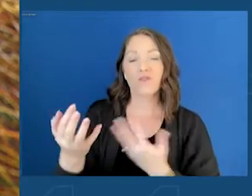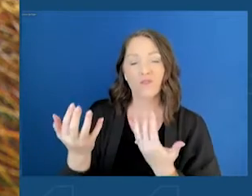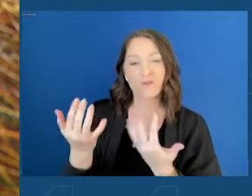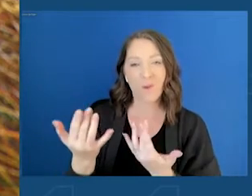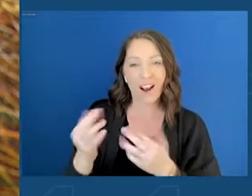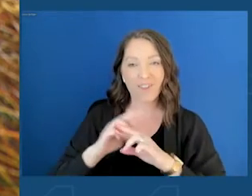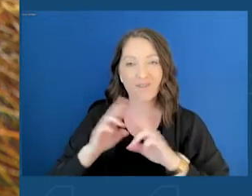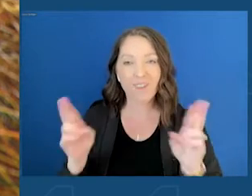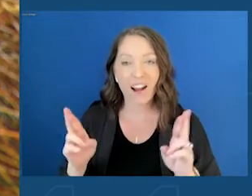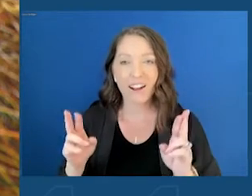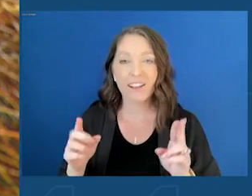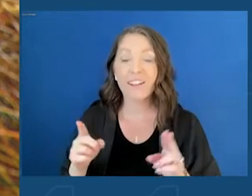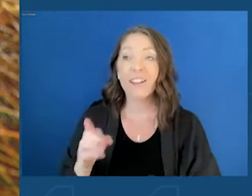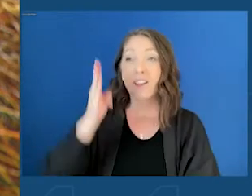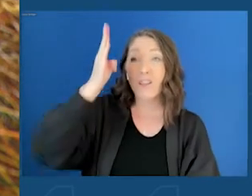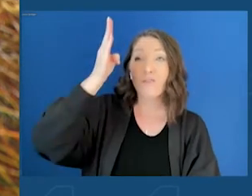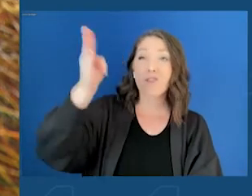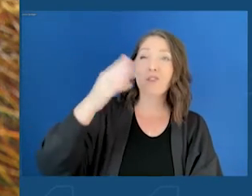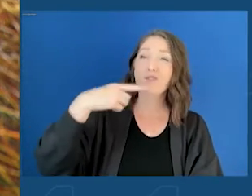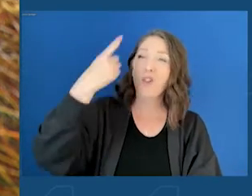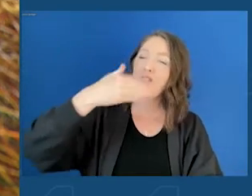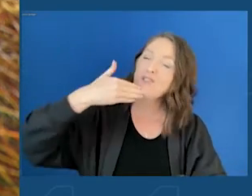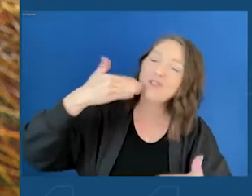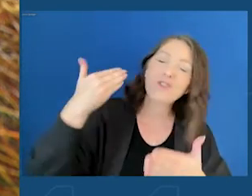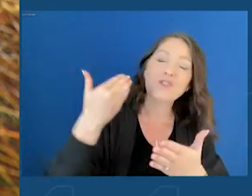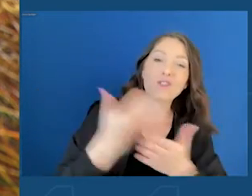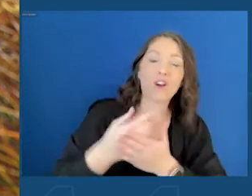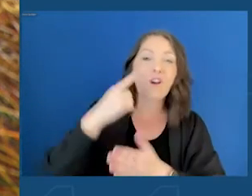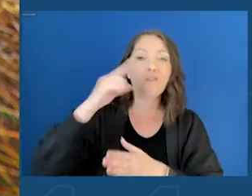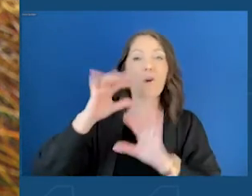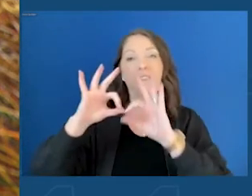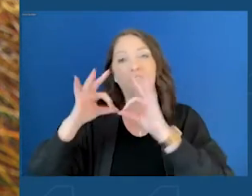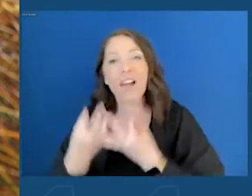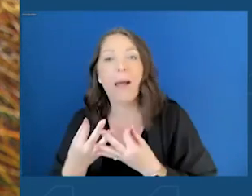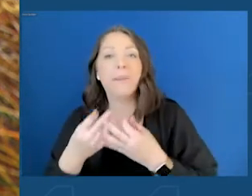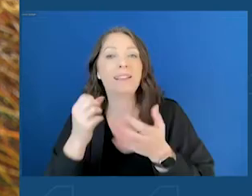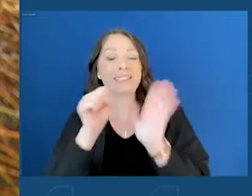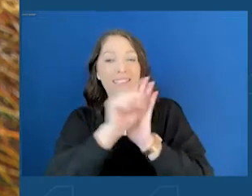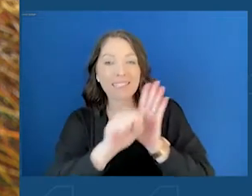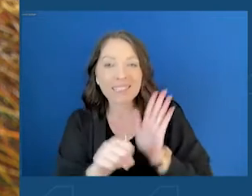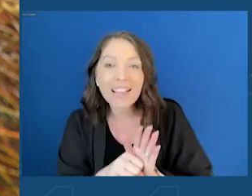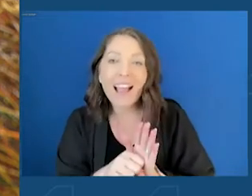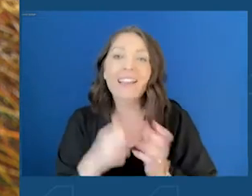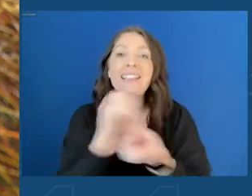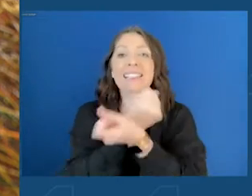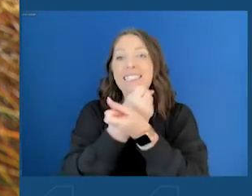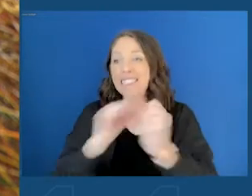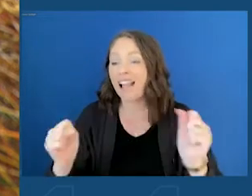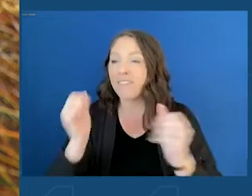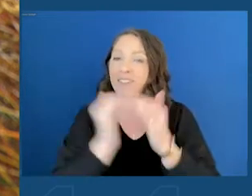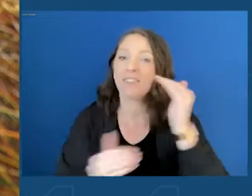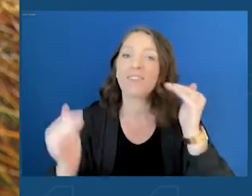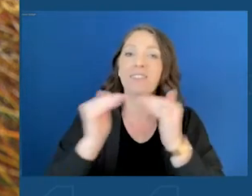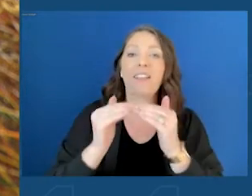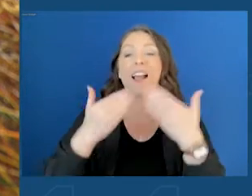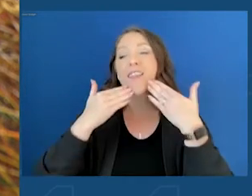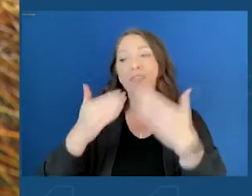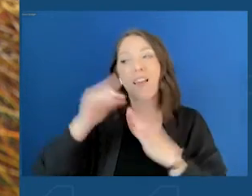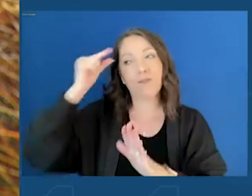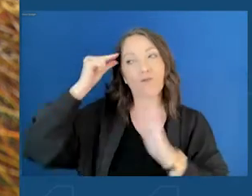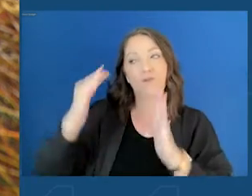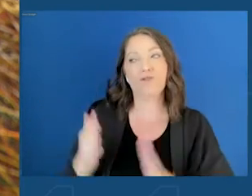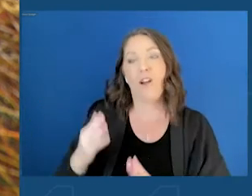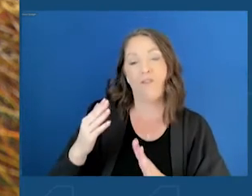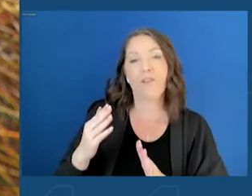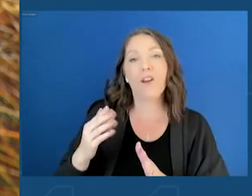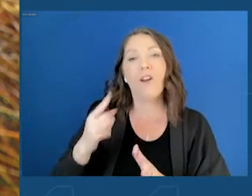is a brighter future for our families, for our state, and for real safety and justice for all of us. Thank you, Governor Hochul,